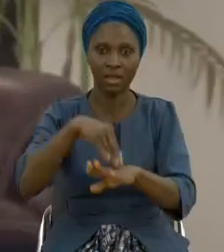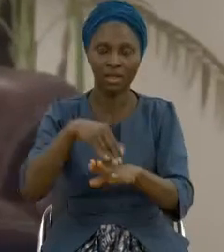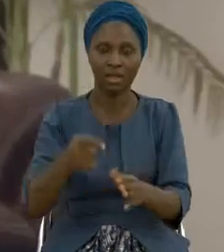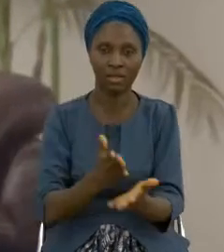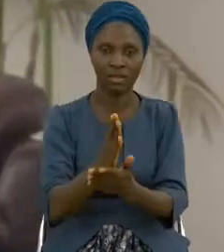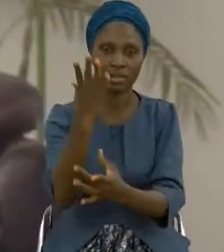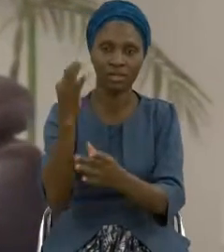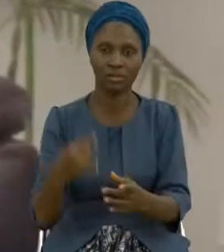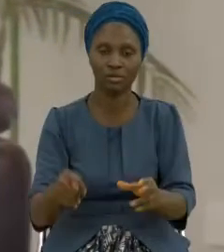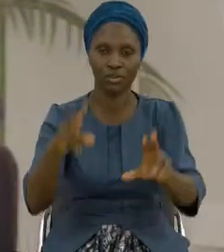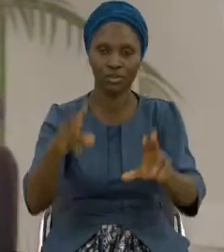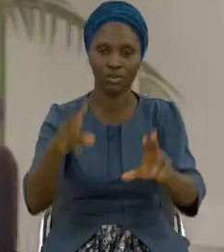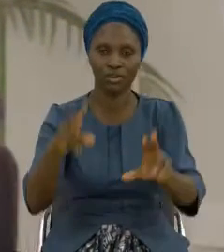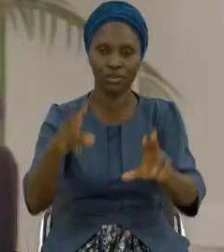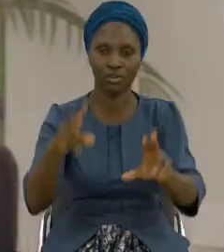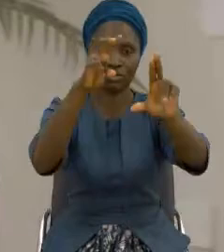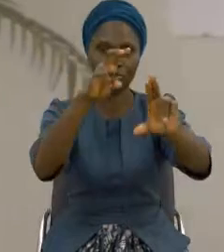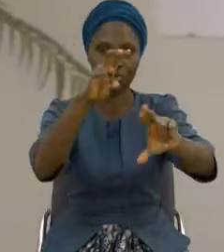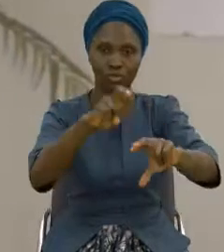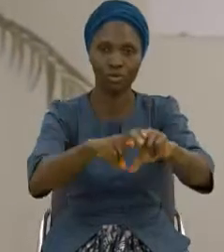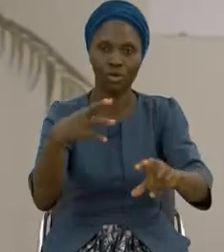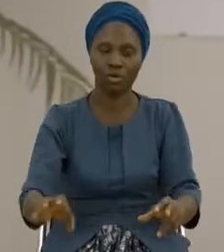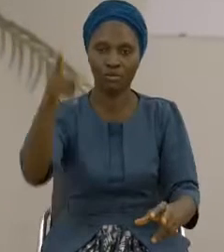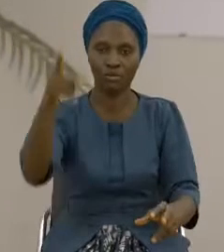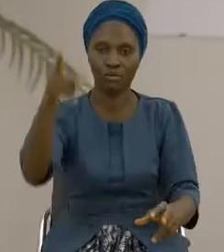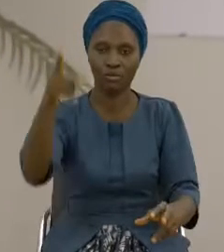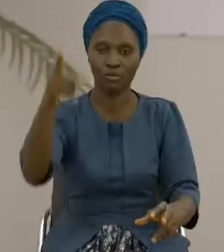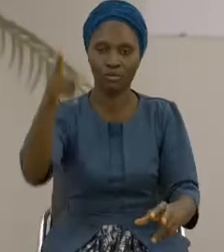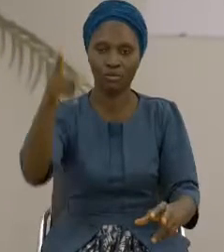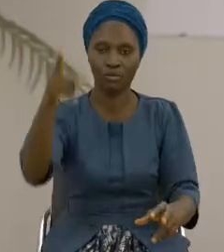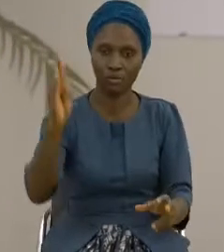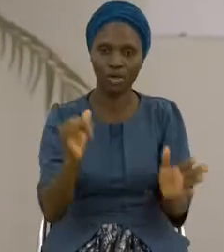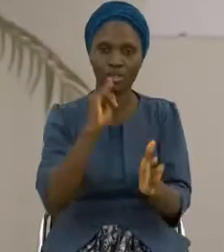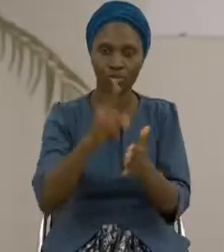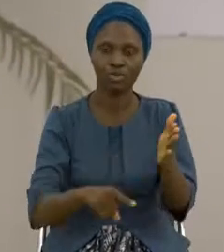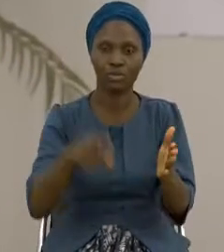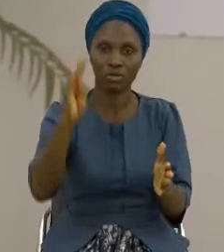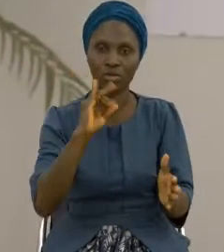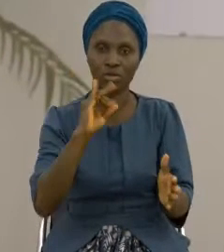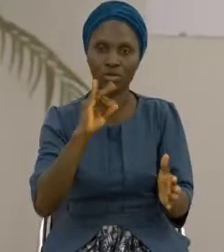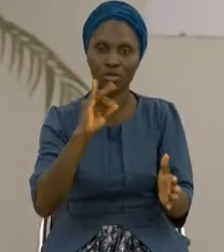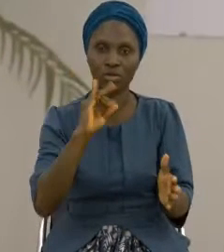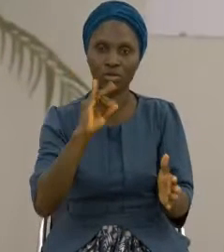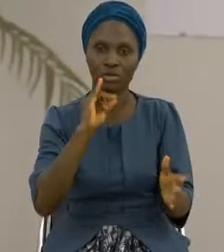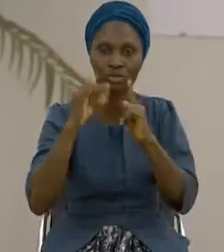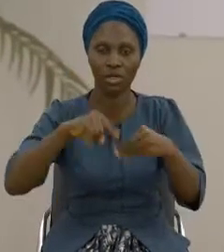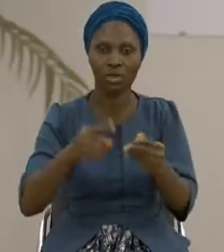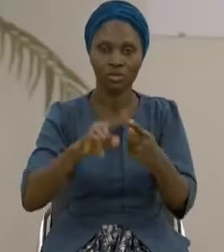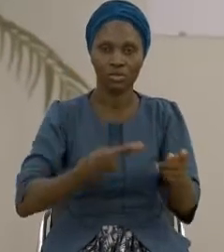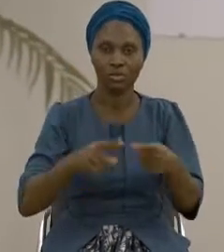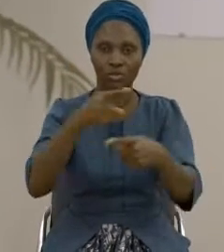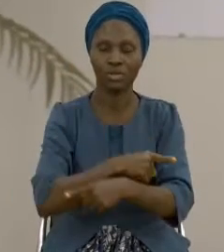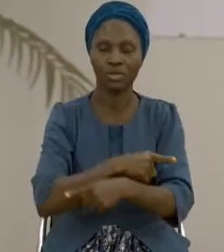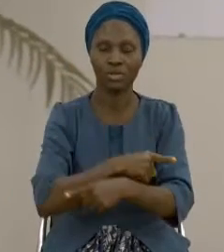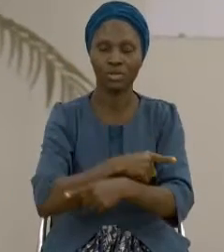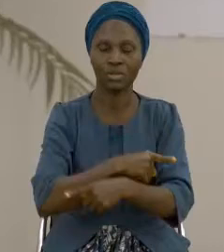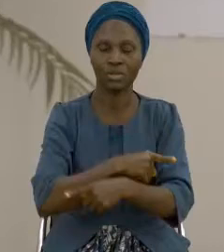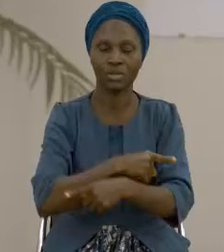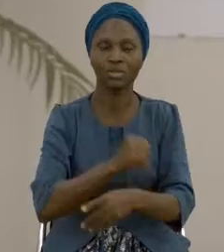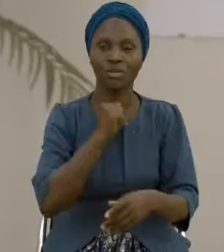talking about to us today. Unlimited Christ giving us unceasing